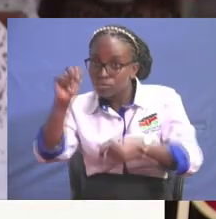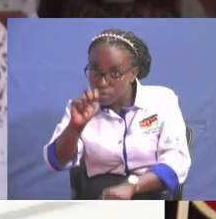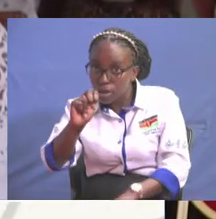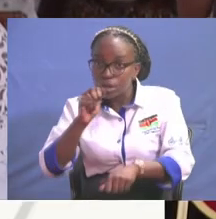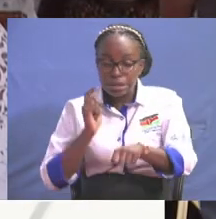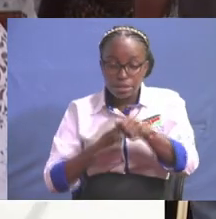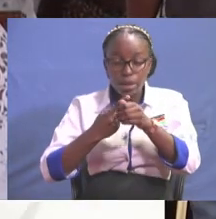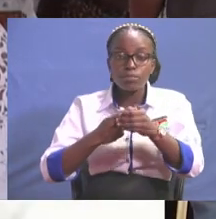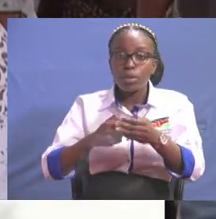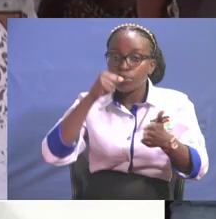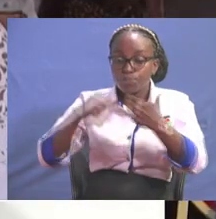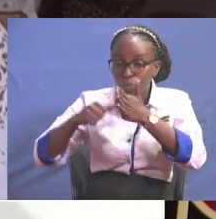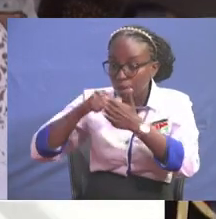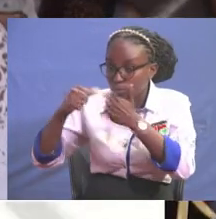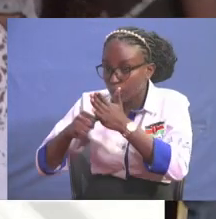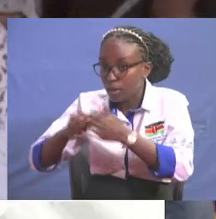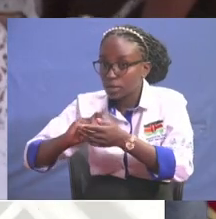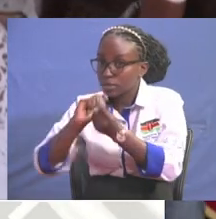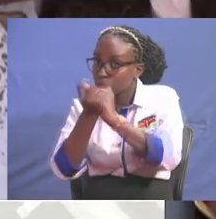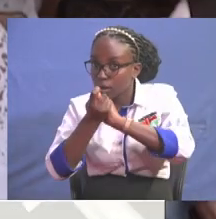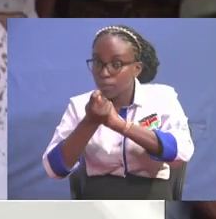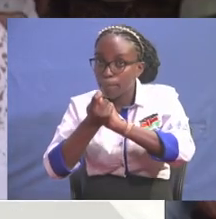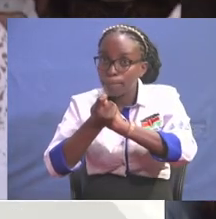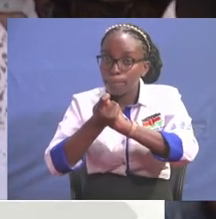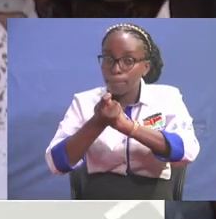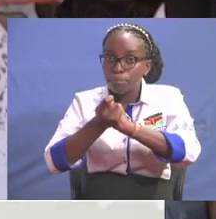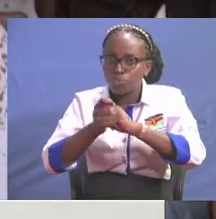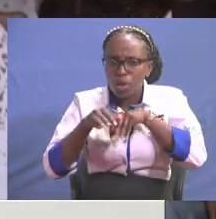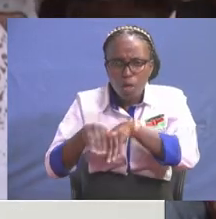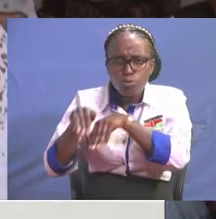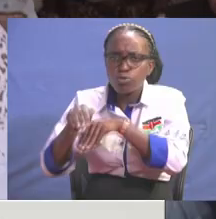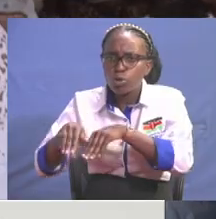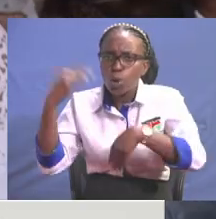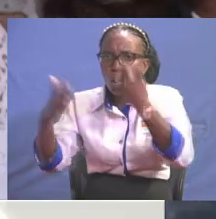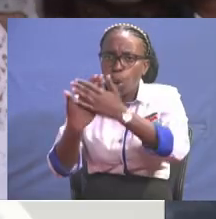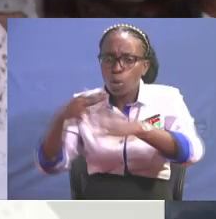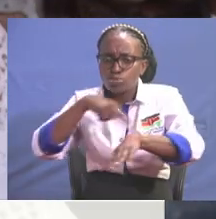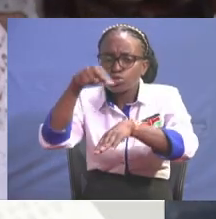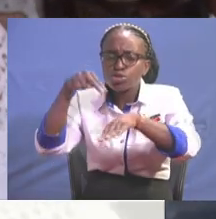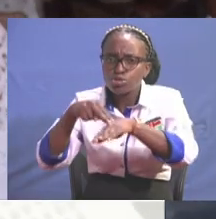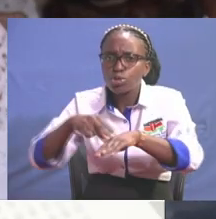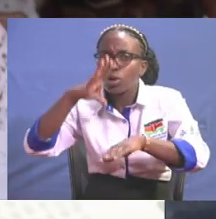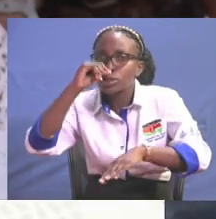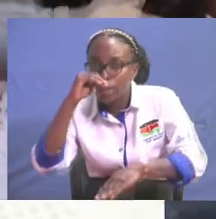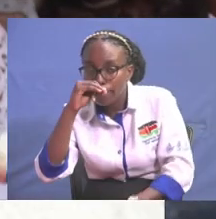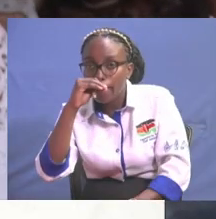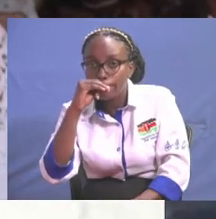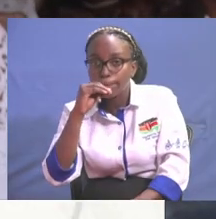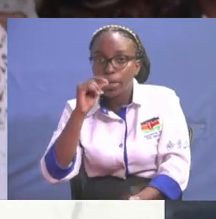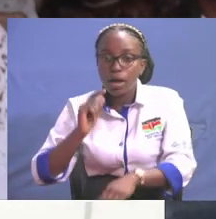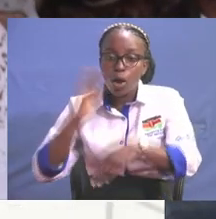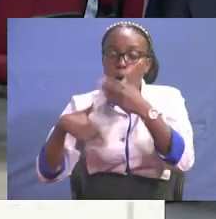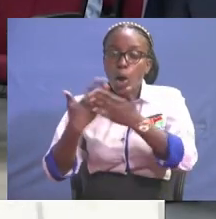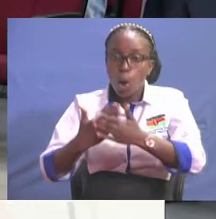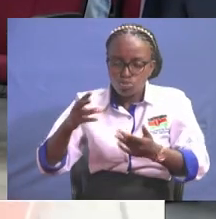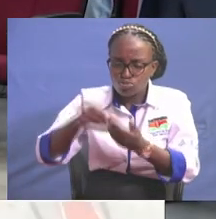Embu akasikiza watu akapinduka. Akafuata vile wananchi wanafanya nini? Kwa sababu sisi zote ni watu ya